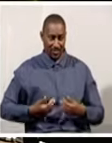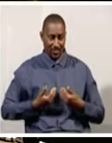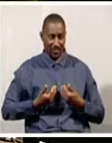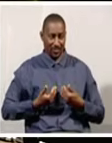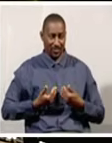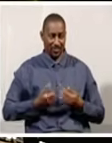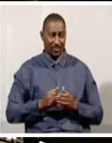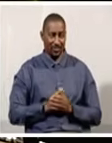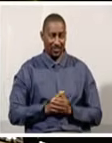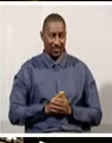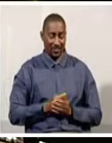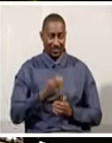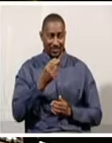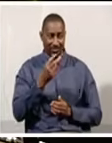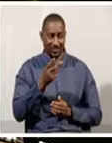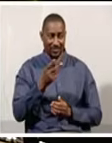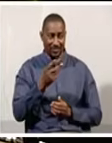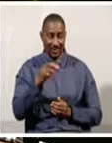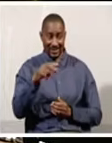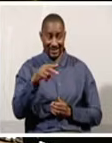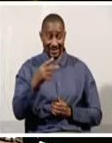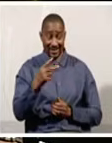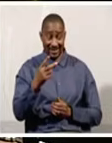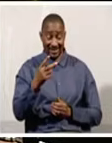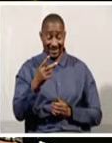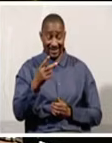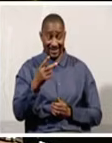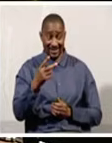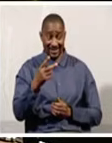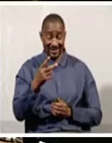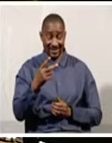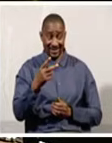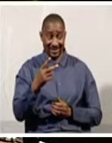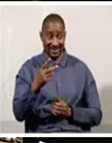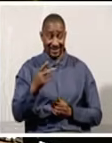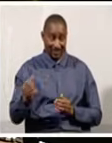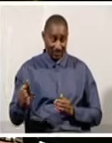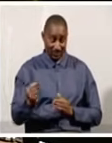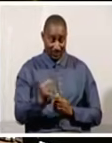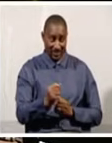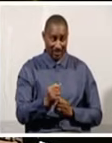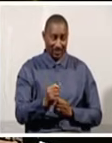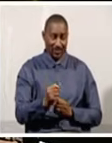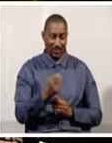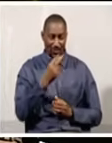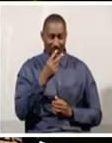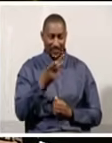Mm-hmm. And we've seen now, particularly with the second term, that there was a lot of young women that were also empowered. Mm-hmm. You know, your Emma Teofilis, your